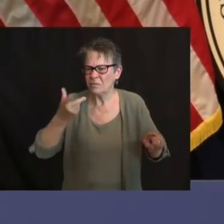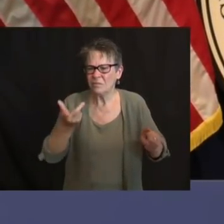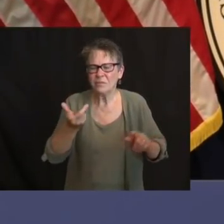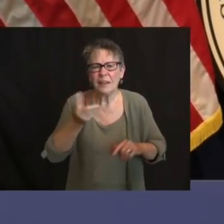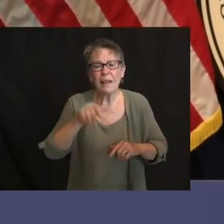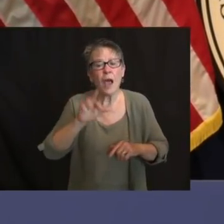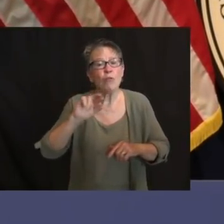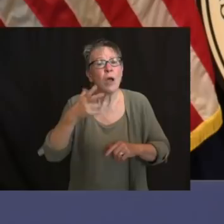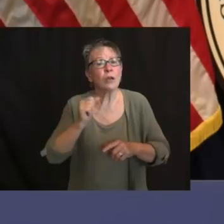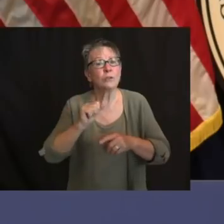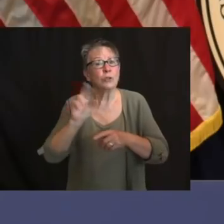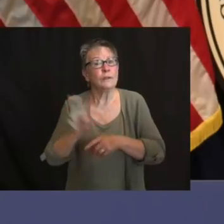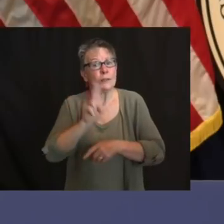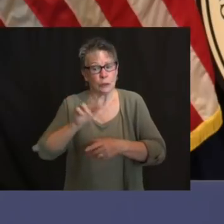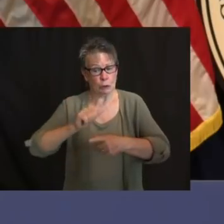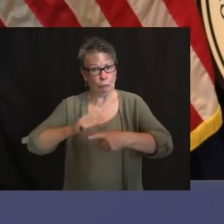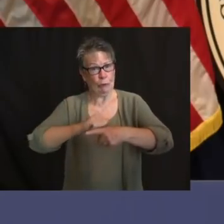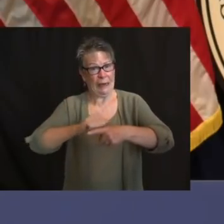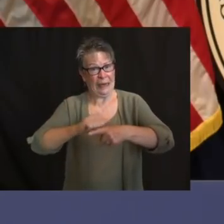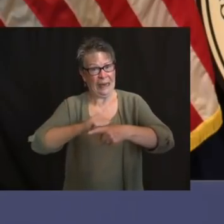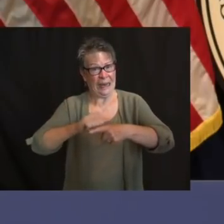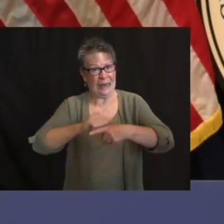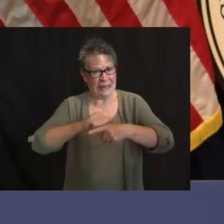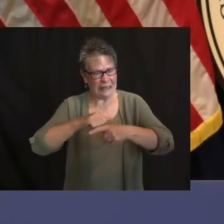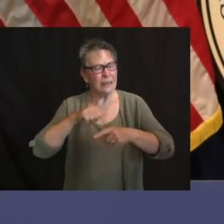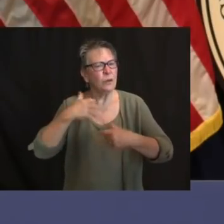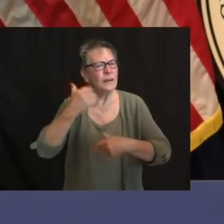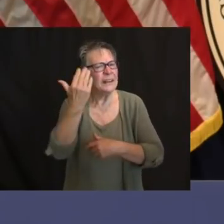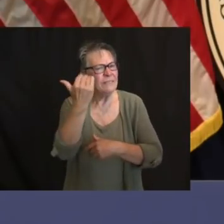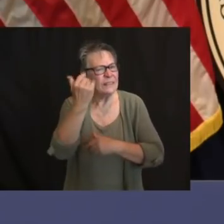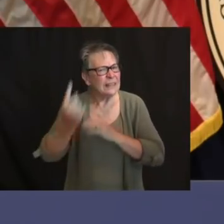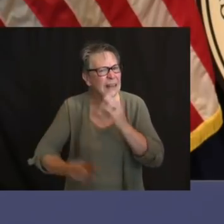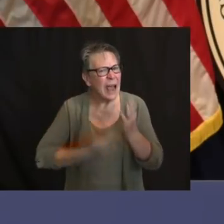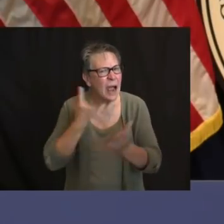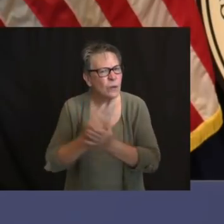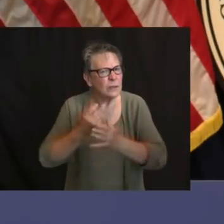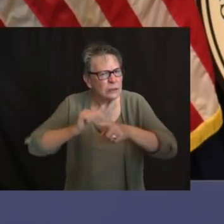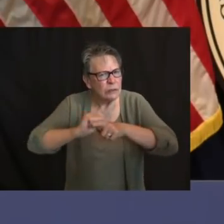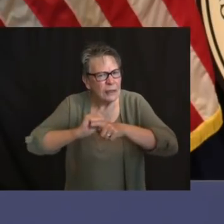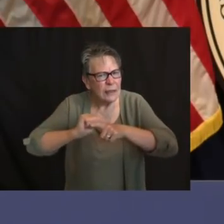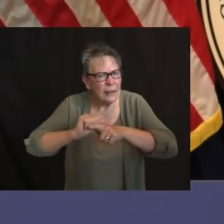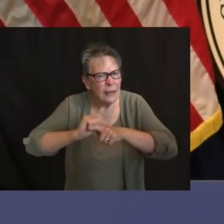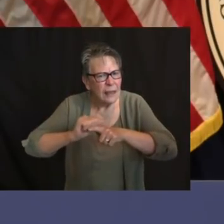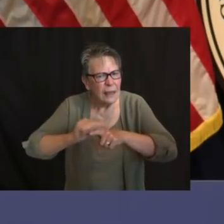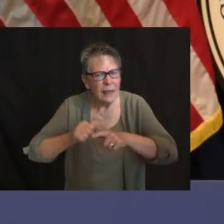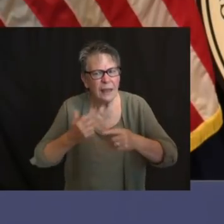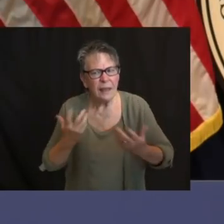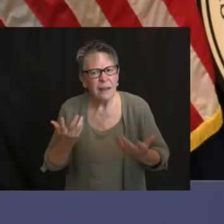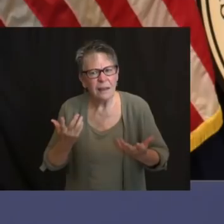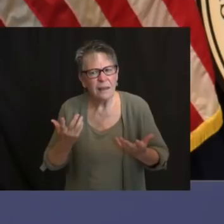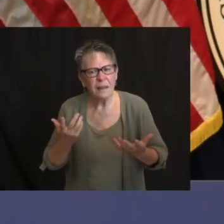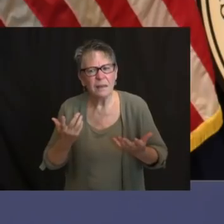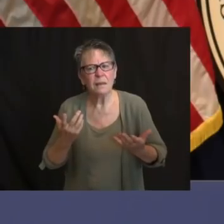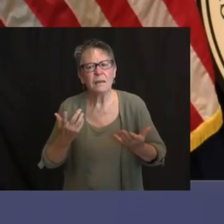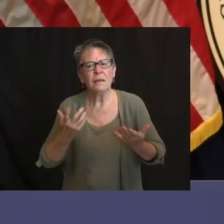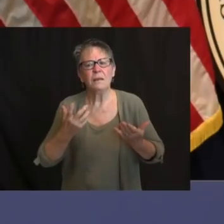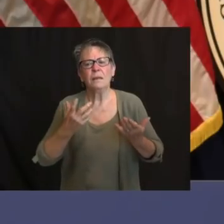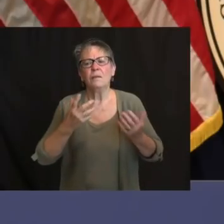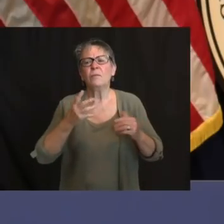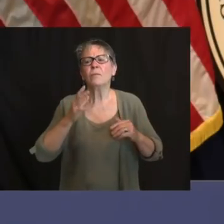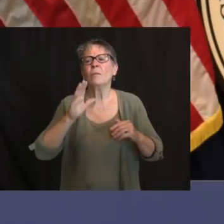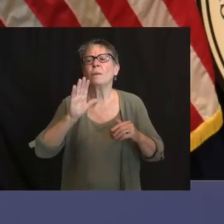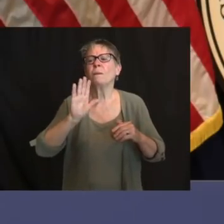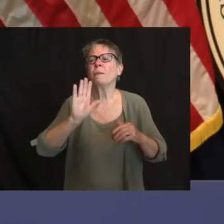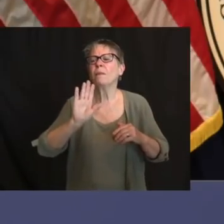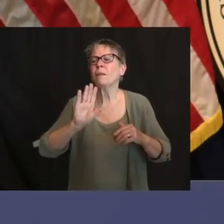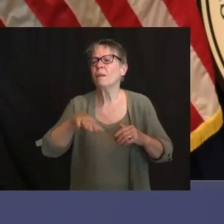I guess the crux of my question, though, is that New York State, Massachusetts, a bunch of other states kind of had programs in place weeks ago, months